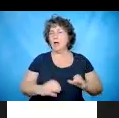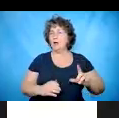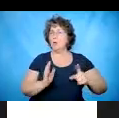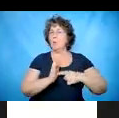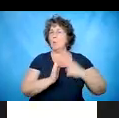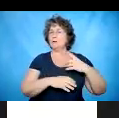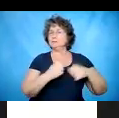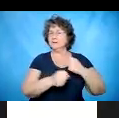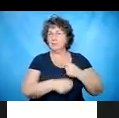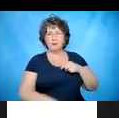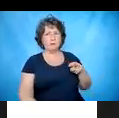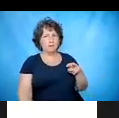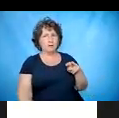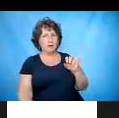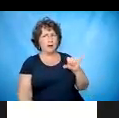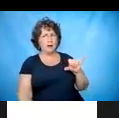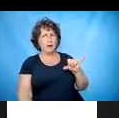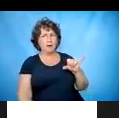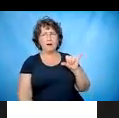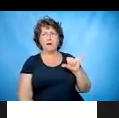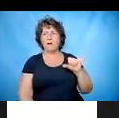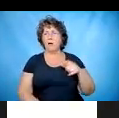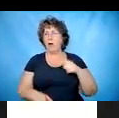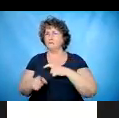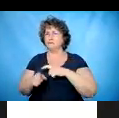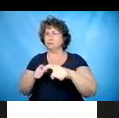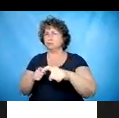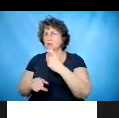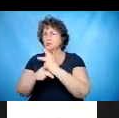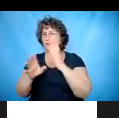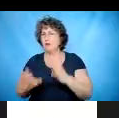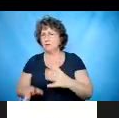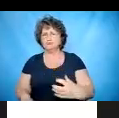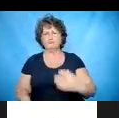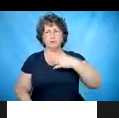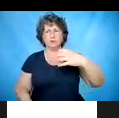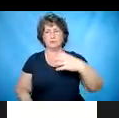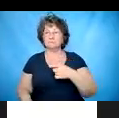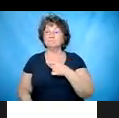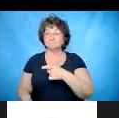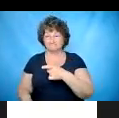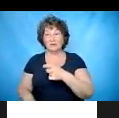I complained to her supervisor, and they immediately changed my coordinator.